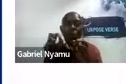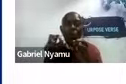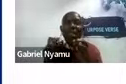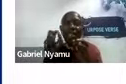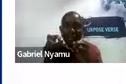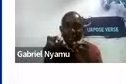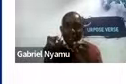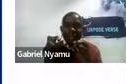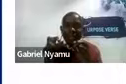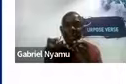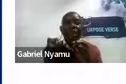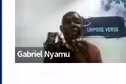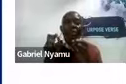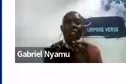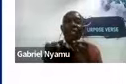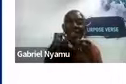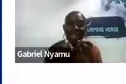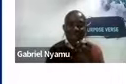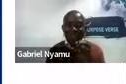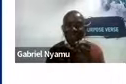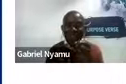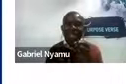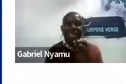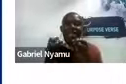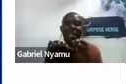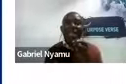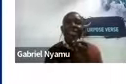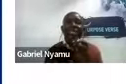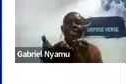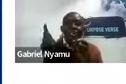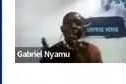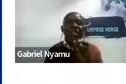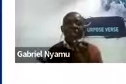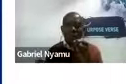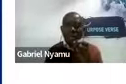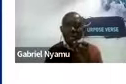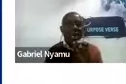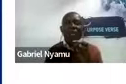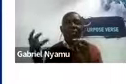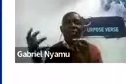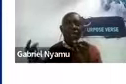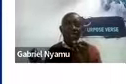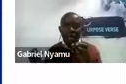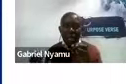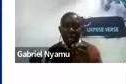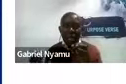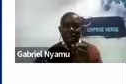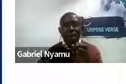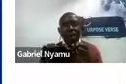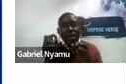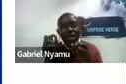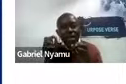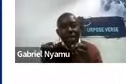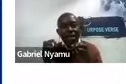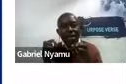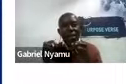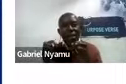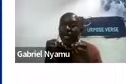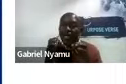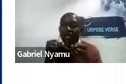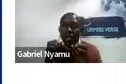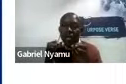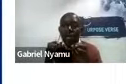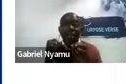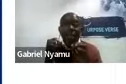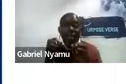look good, dressing them, not selling. Selling is a transactional part, and everybody else is selling. But the dressing